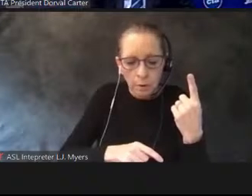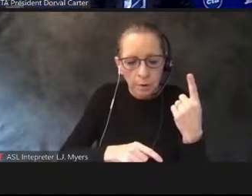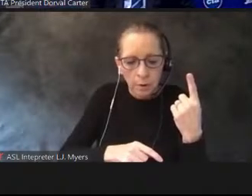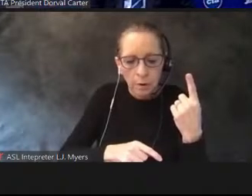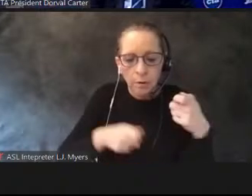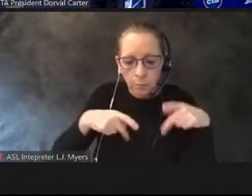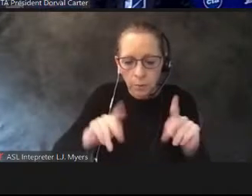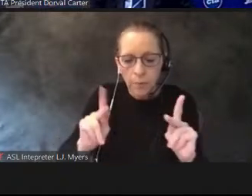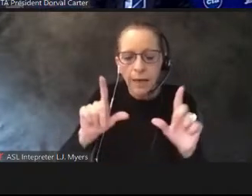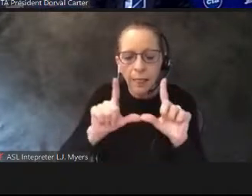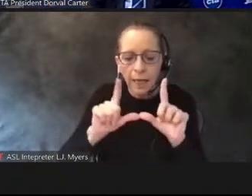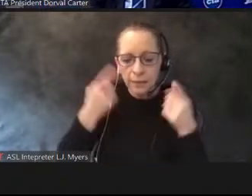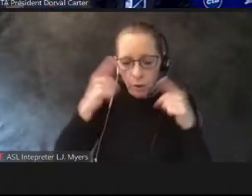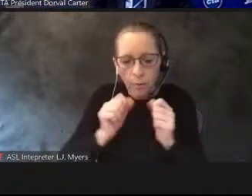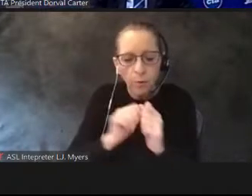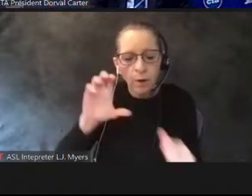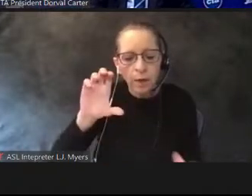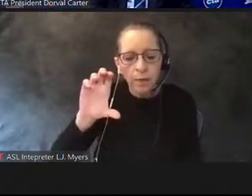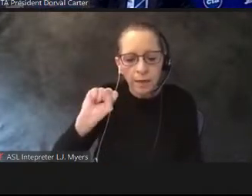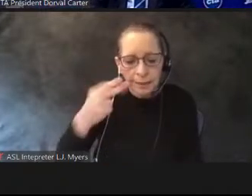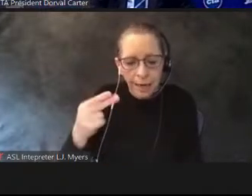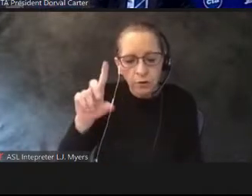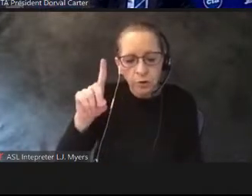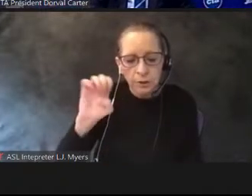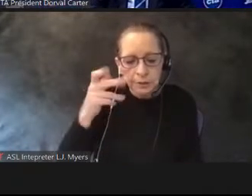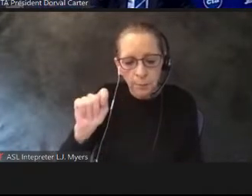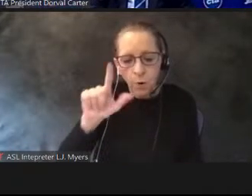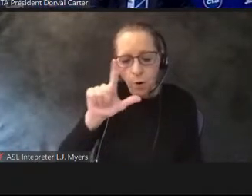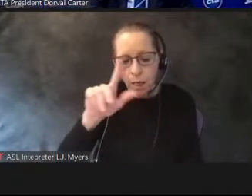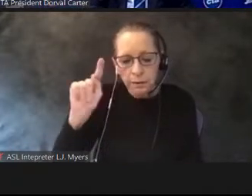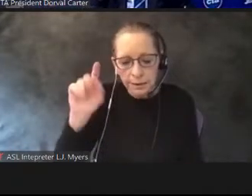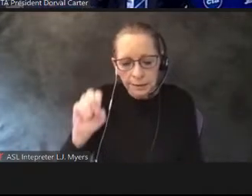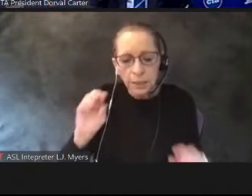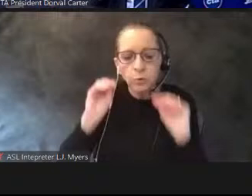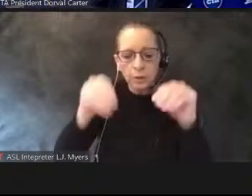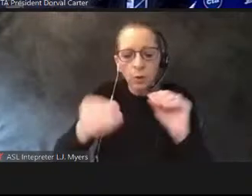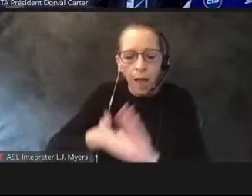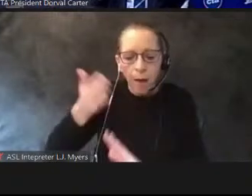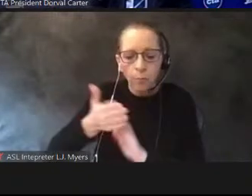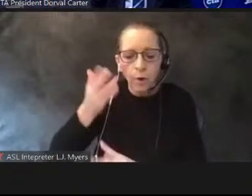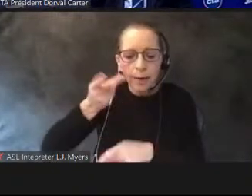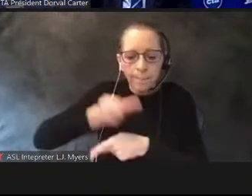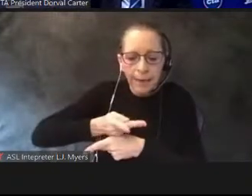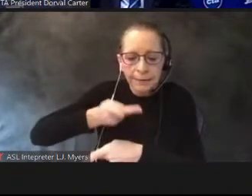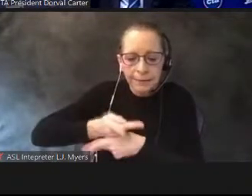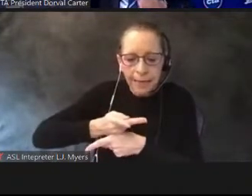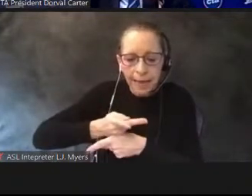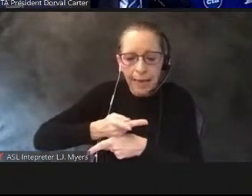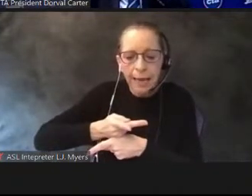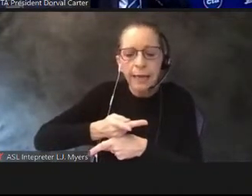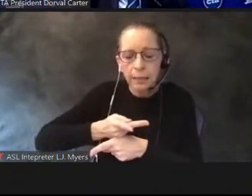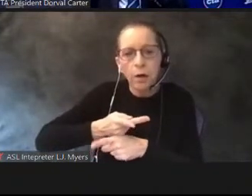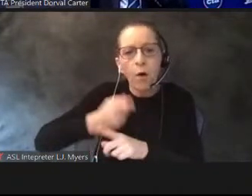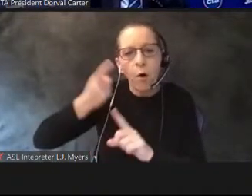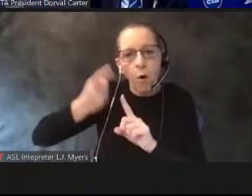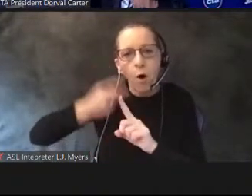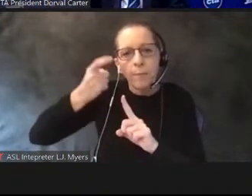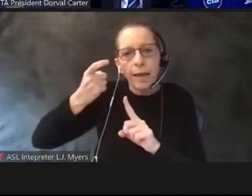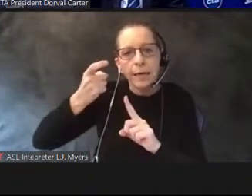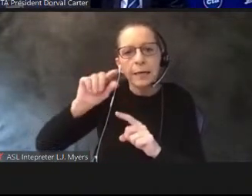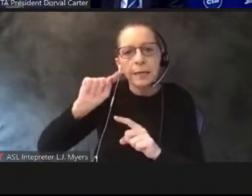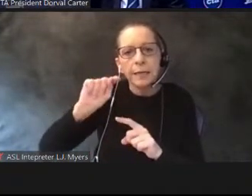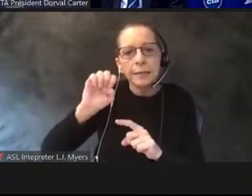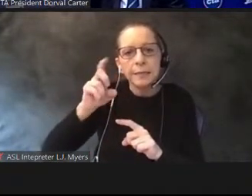license agreement with Cash Depot Limited to install, operate, and maintain automated teller